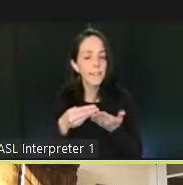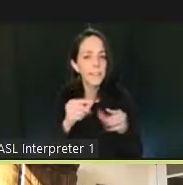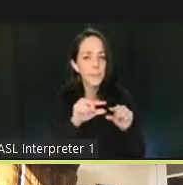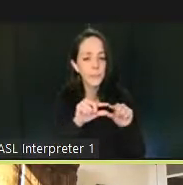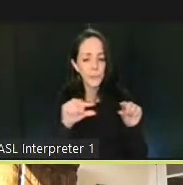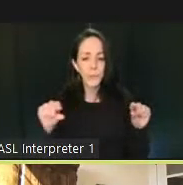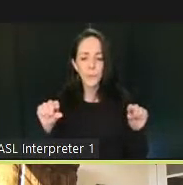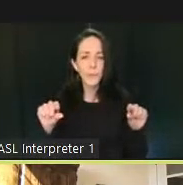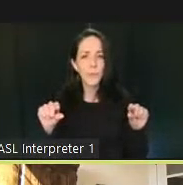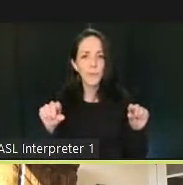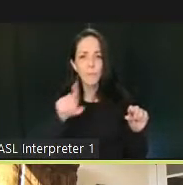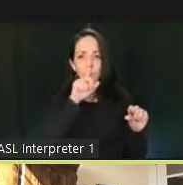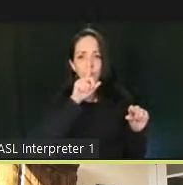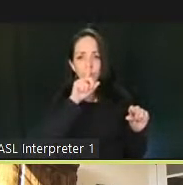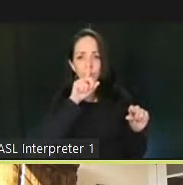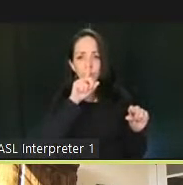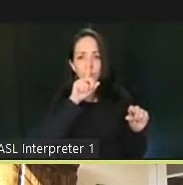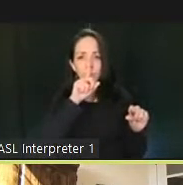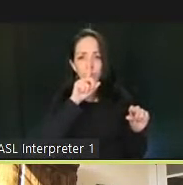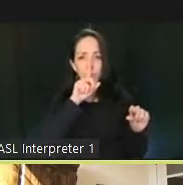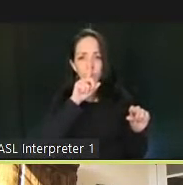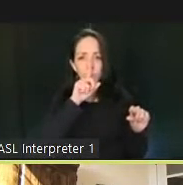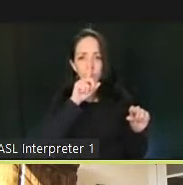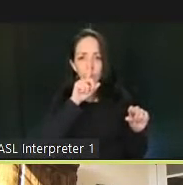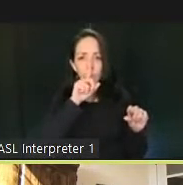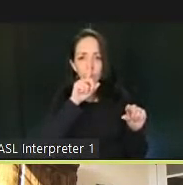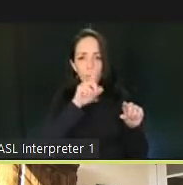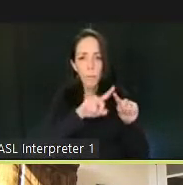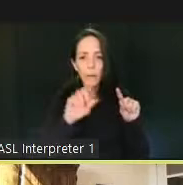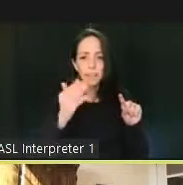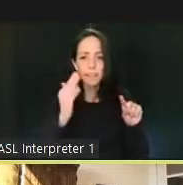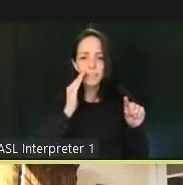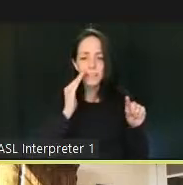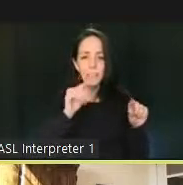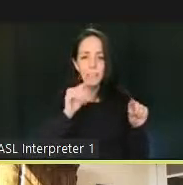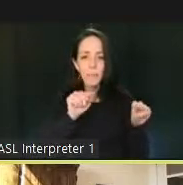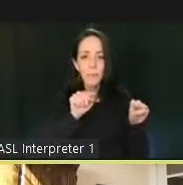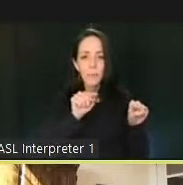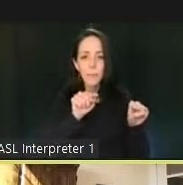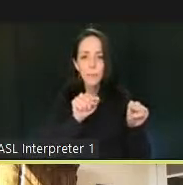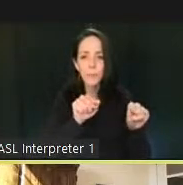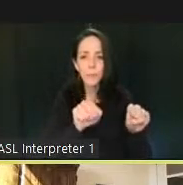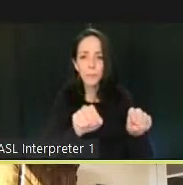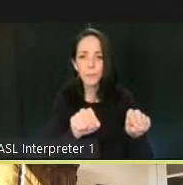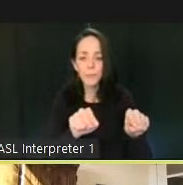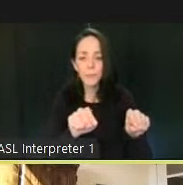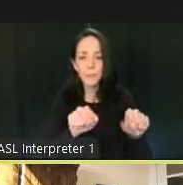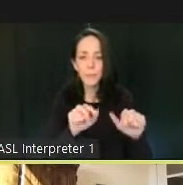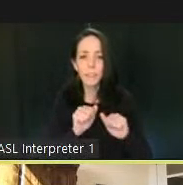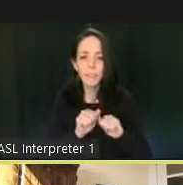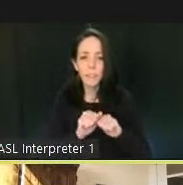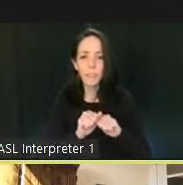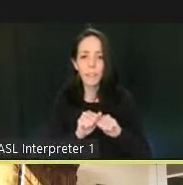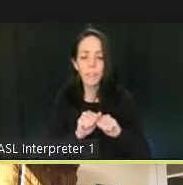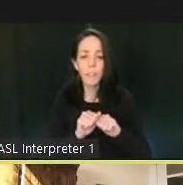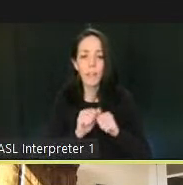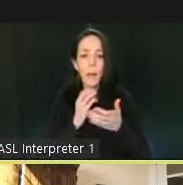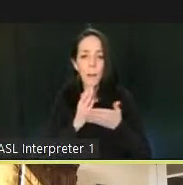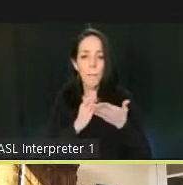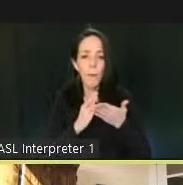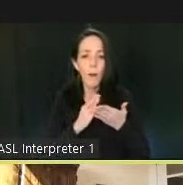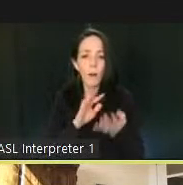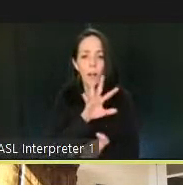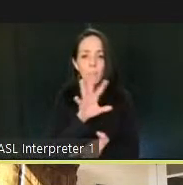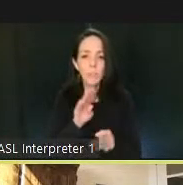it, but it runs fairly evenly as a portion of the total for like the last